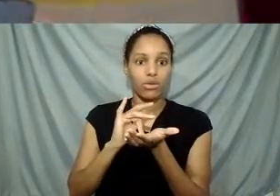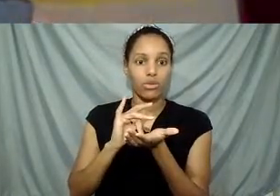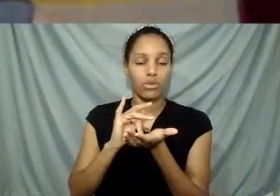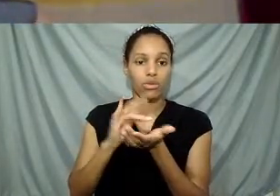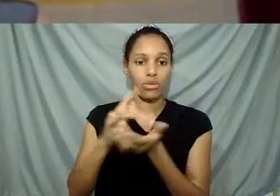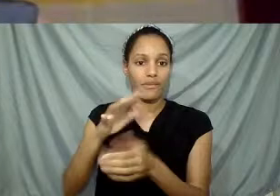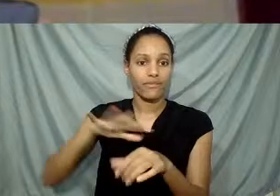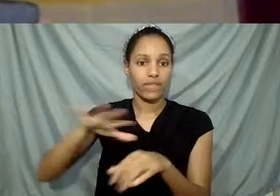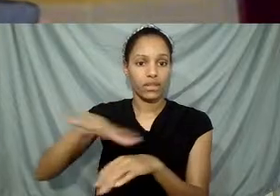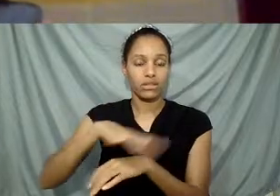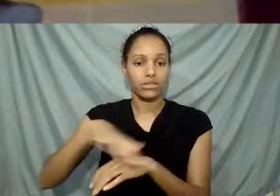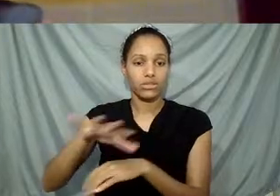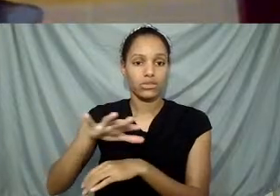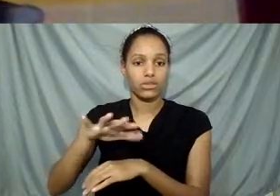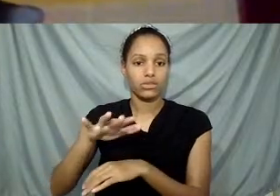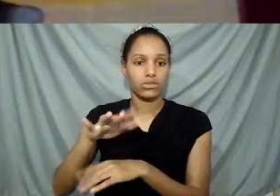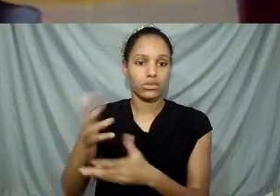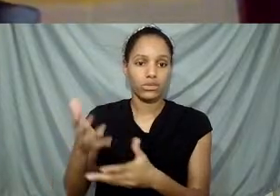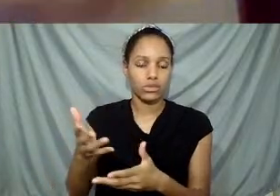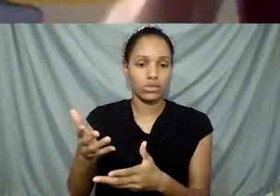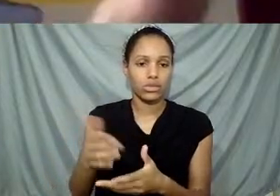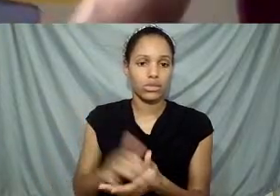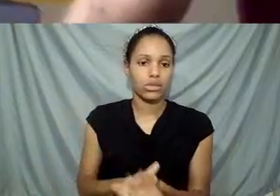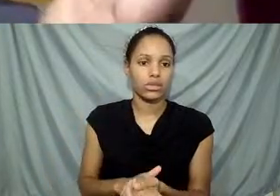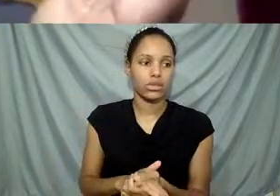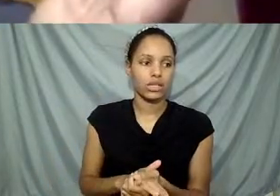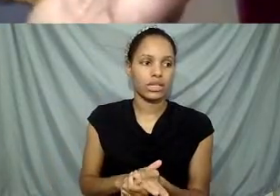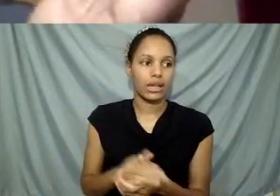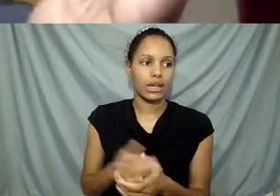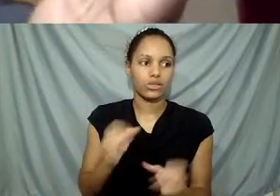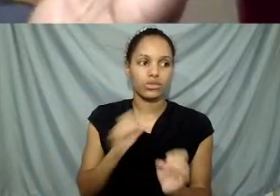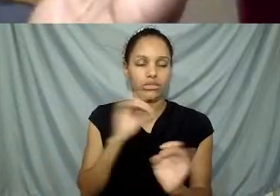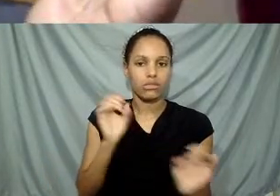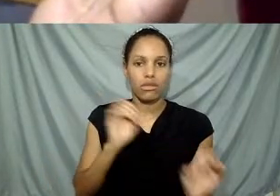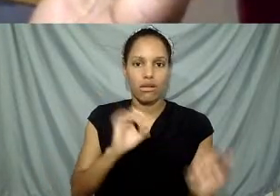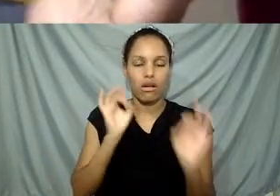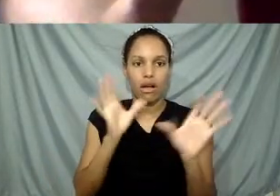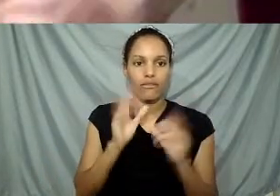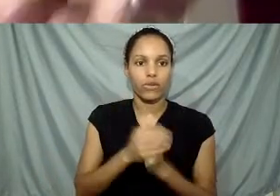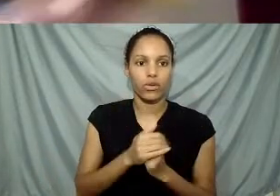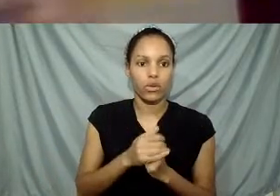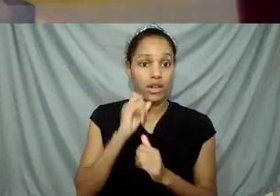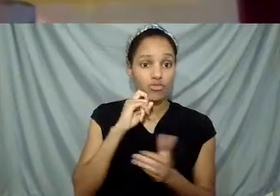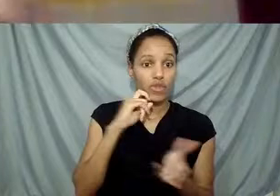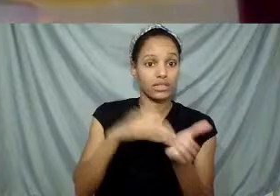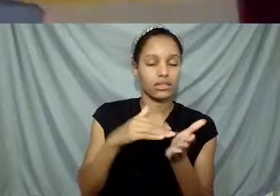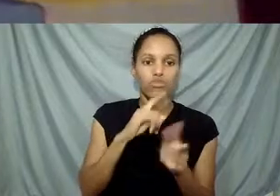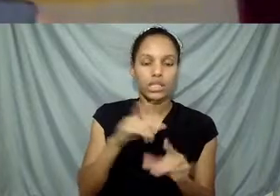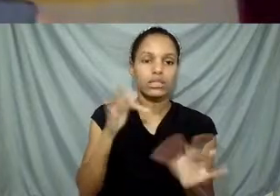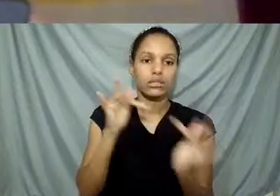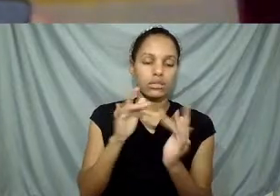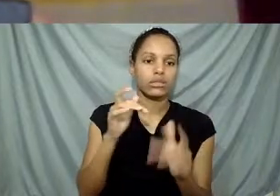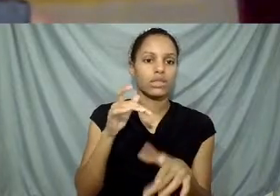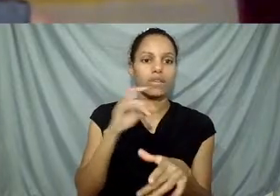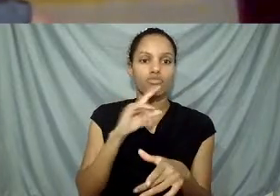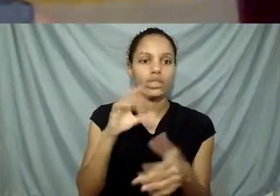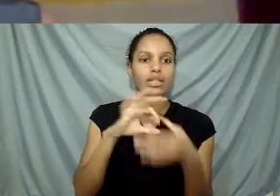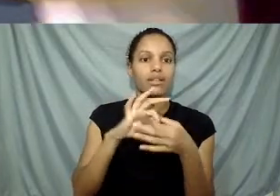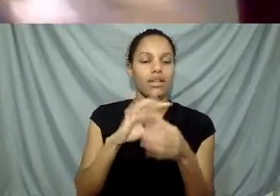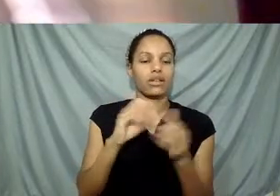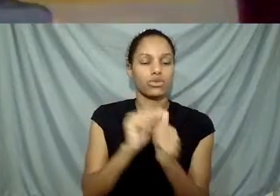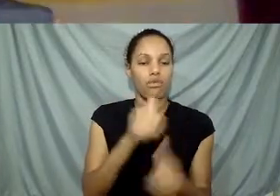like racism touches all parts of America. And so I created this work